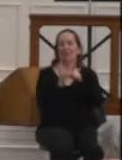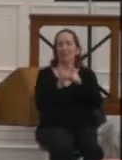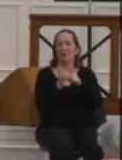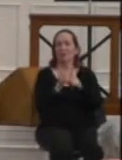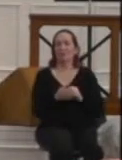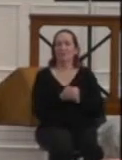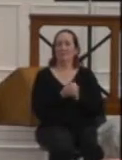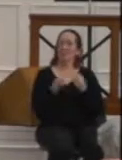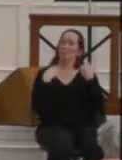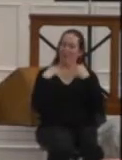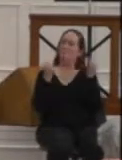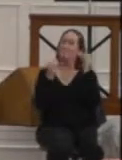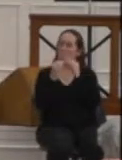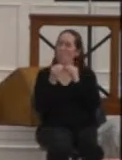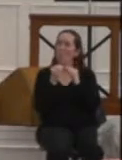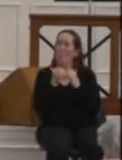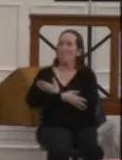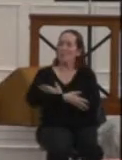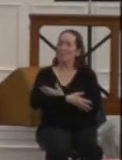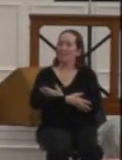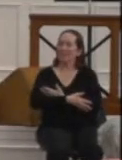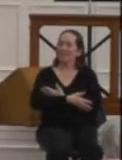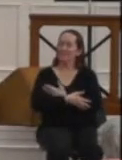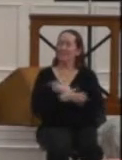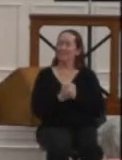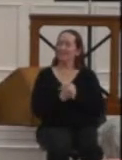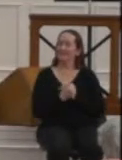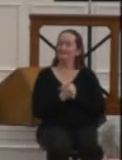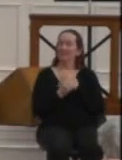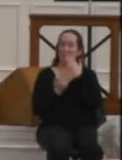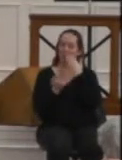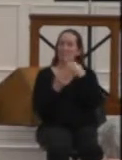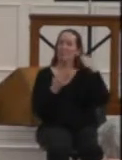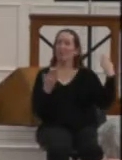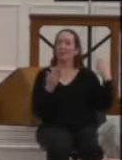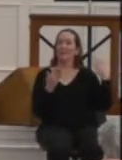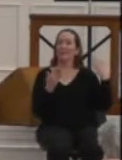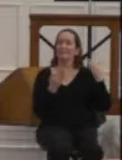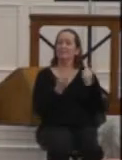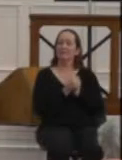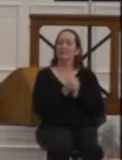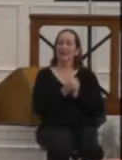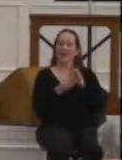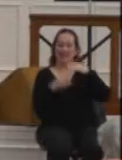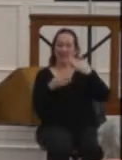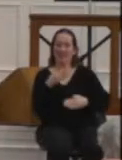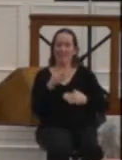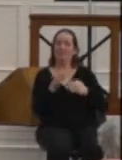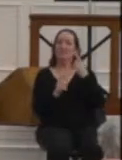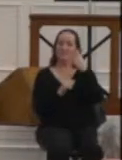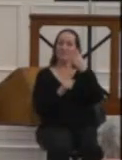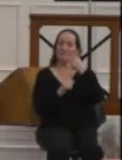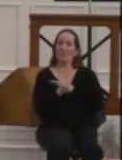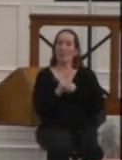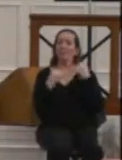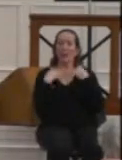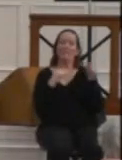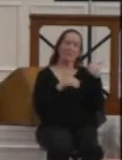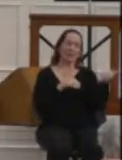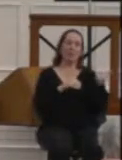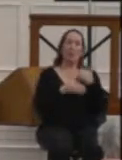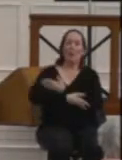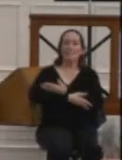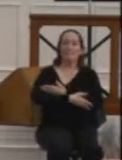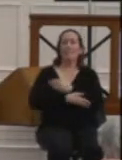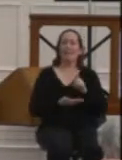the Lord. We're going to have another baby dedication coming up the end of the month. So if you want to be